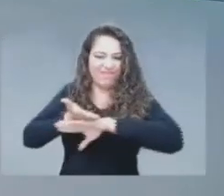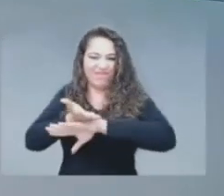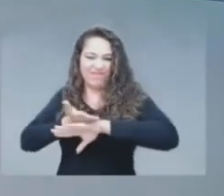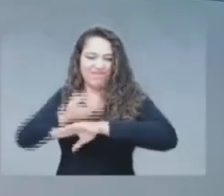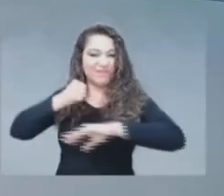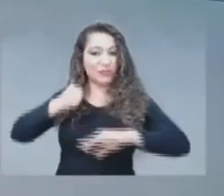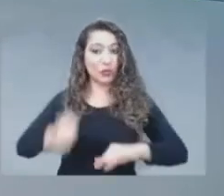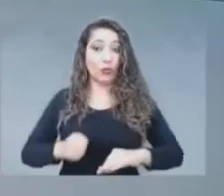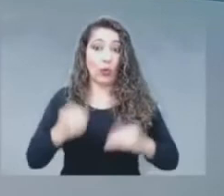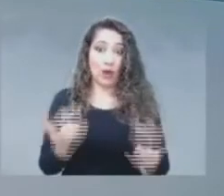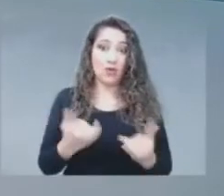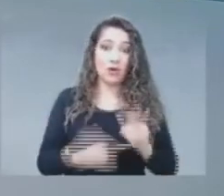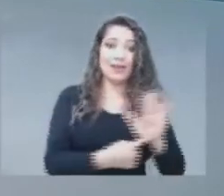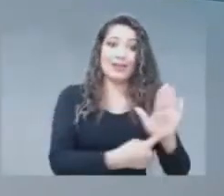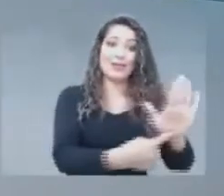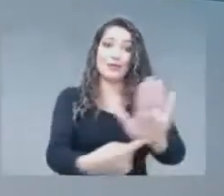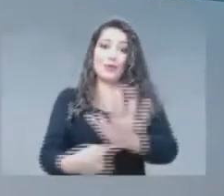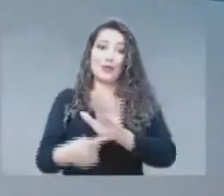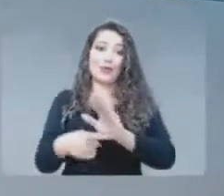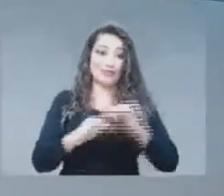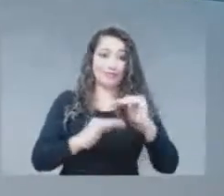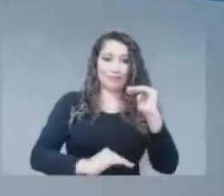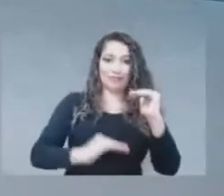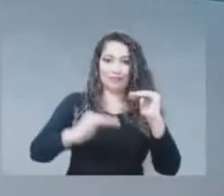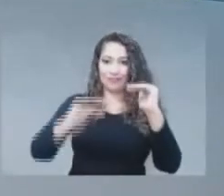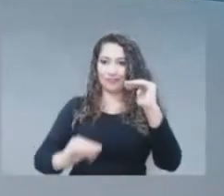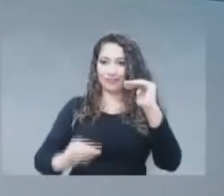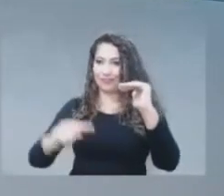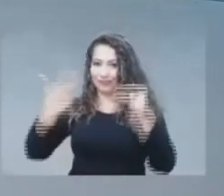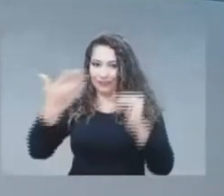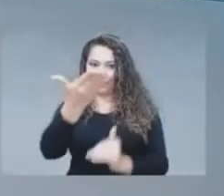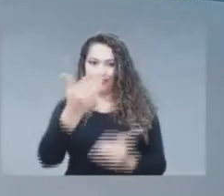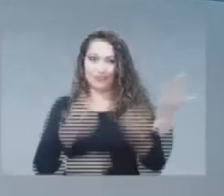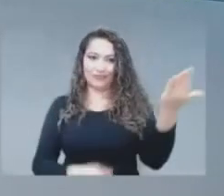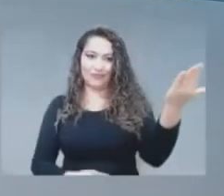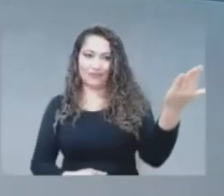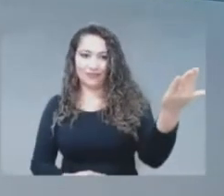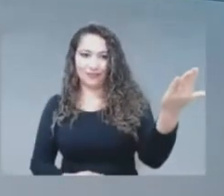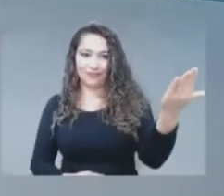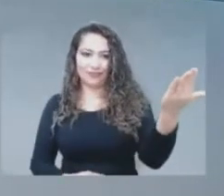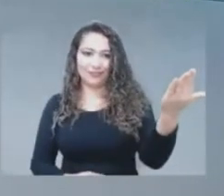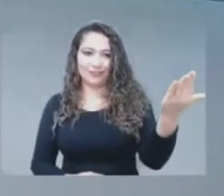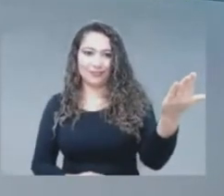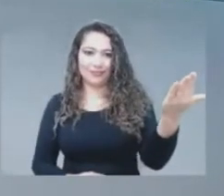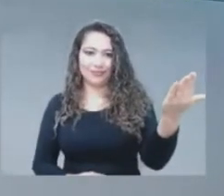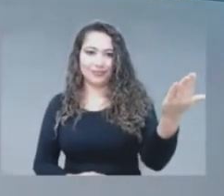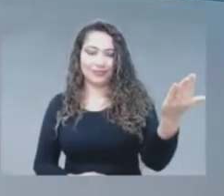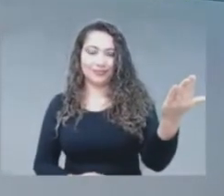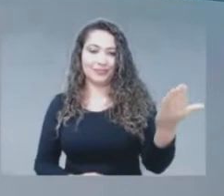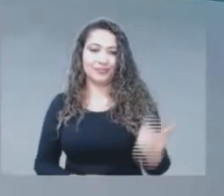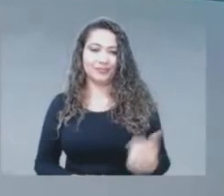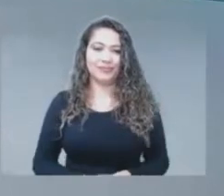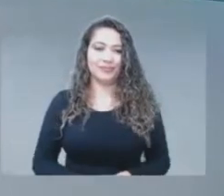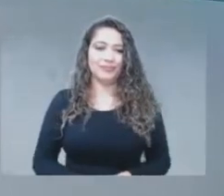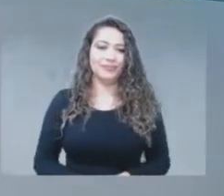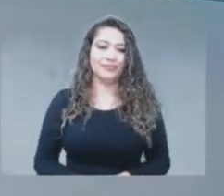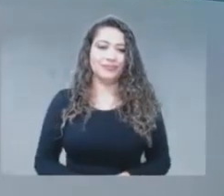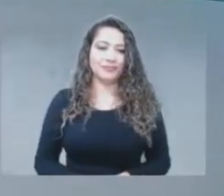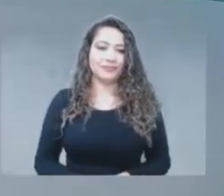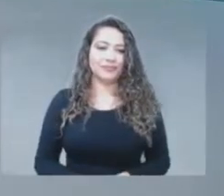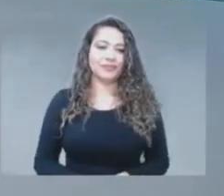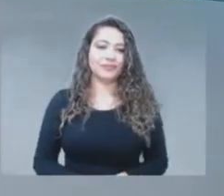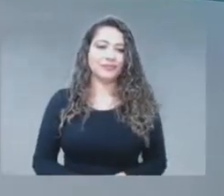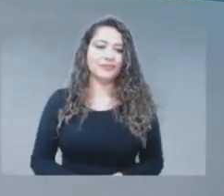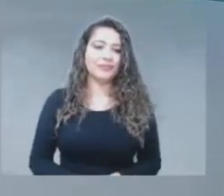identified this need. But for the time being, we want to show you what is our forecast or projection. Finally, and